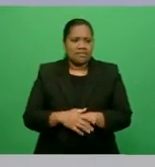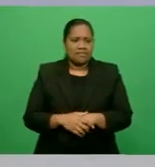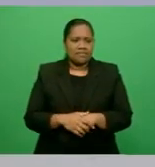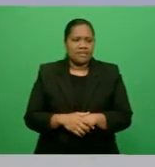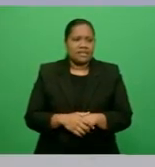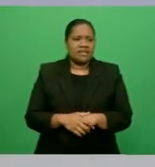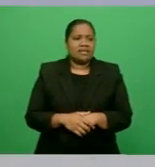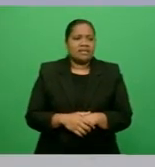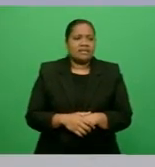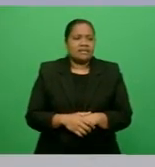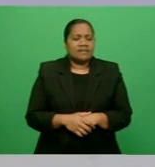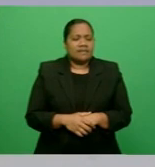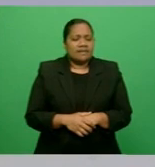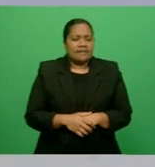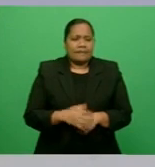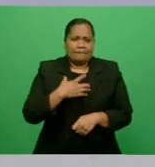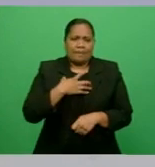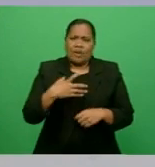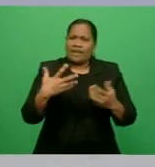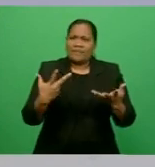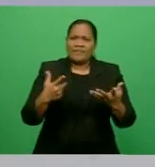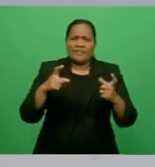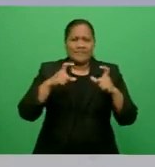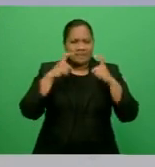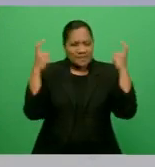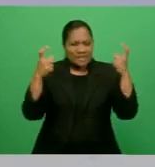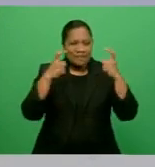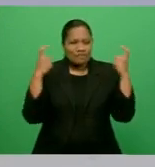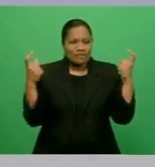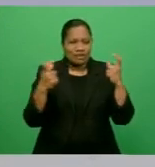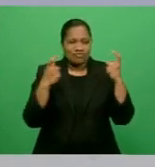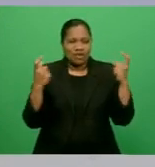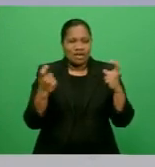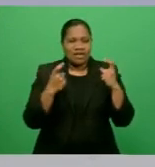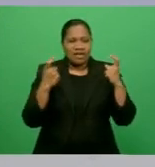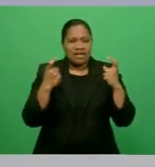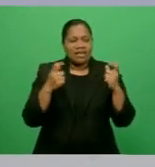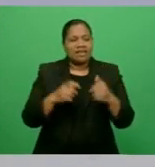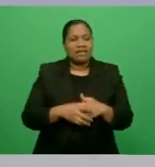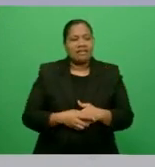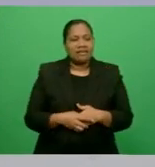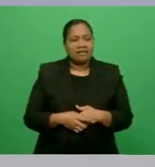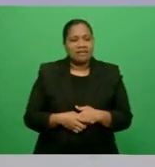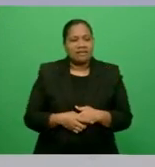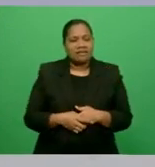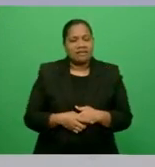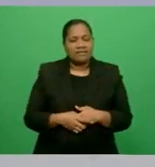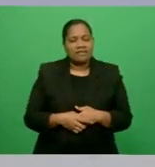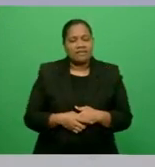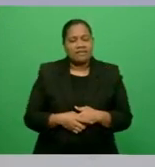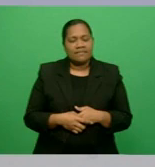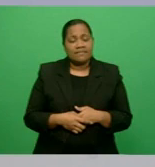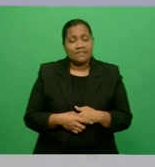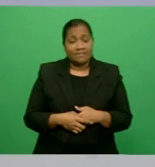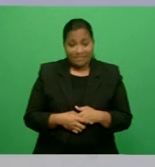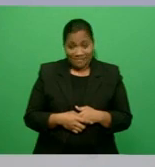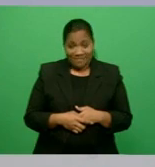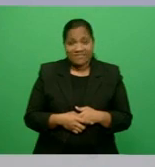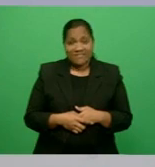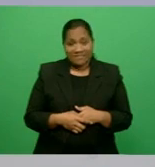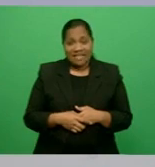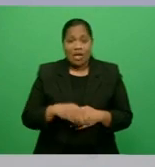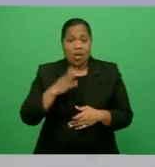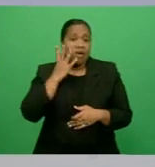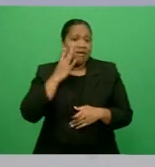occasion, celebration. But during the celebration, then you come